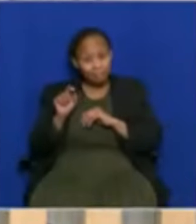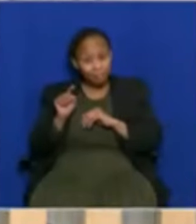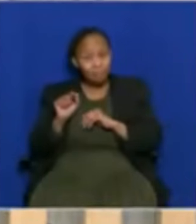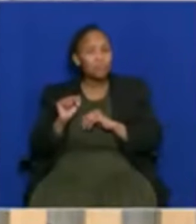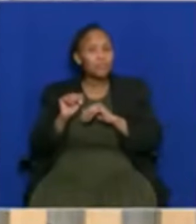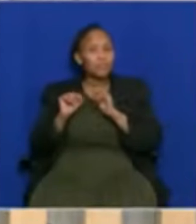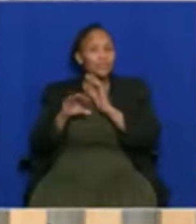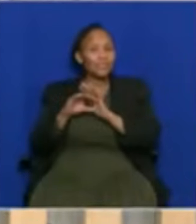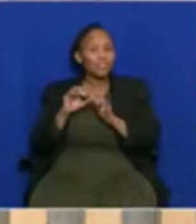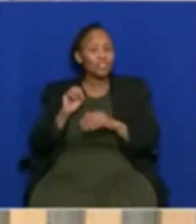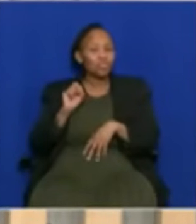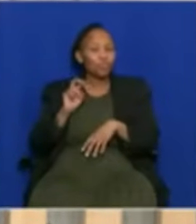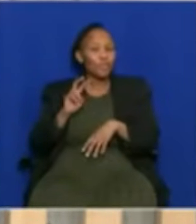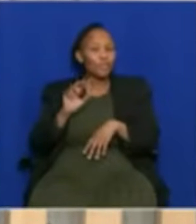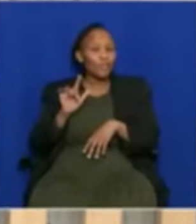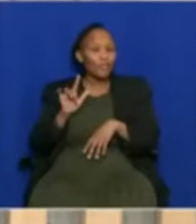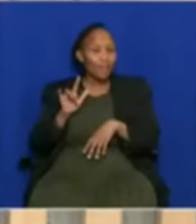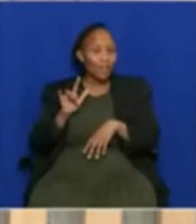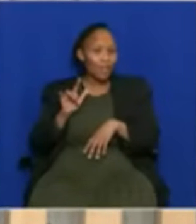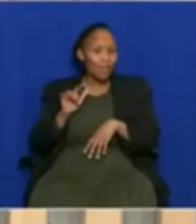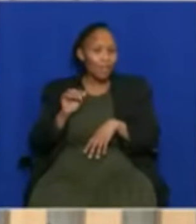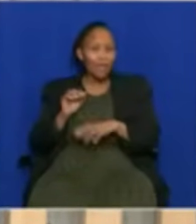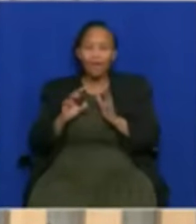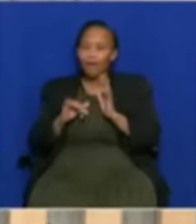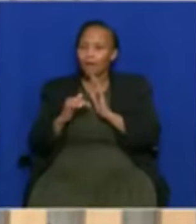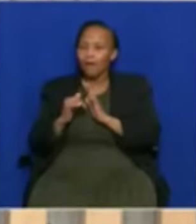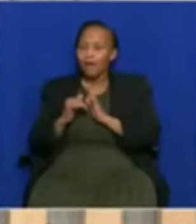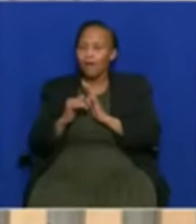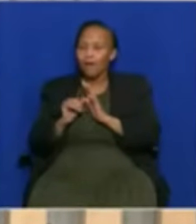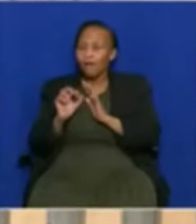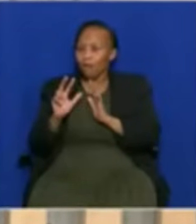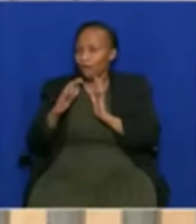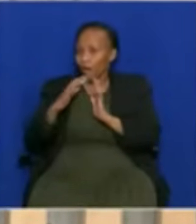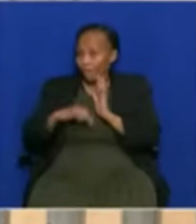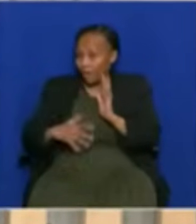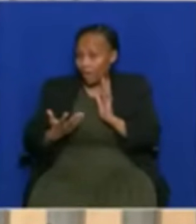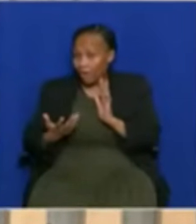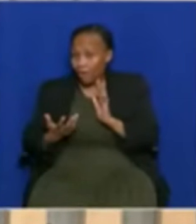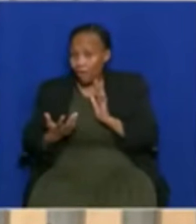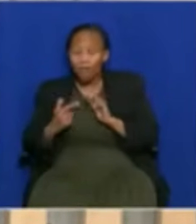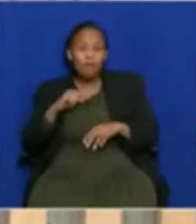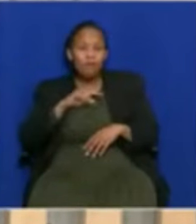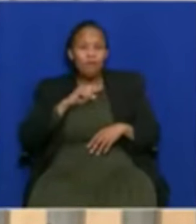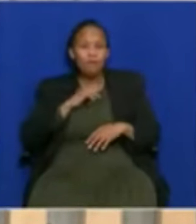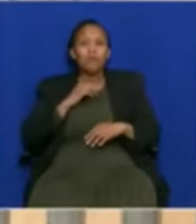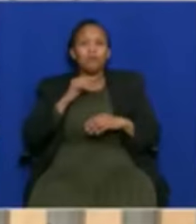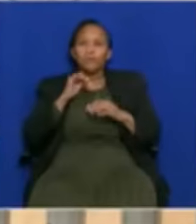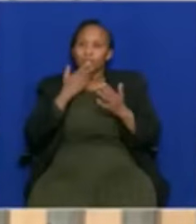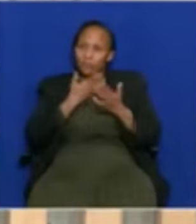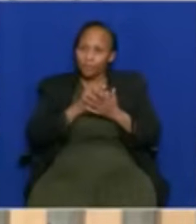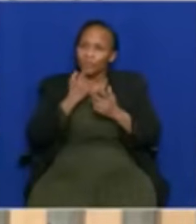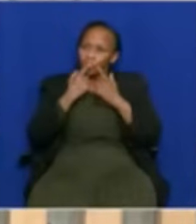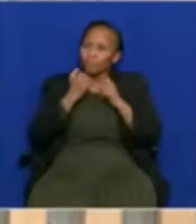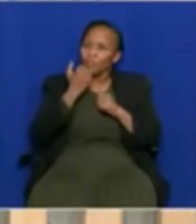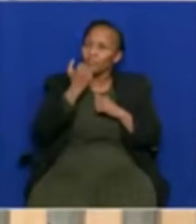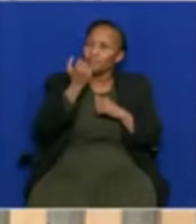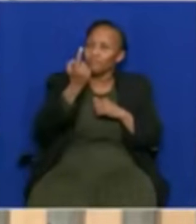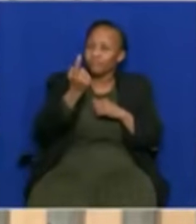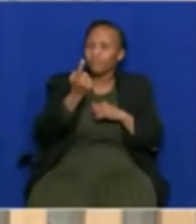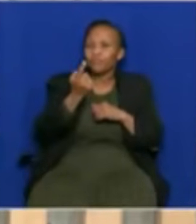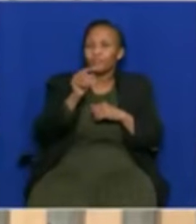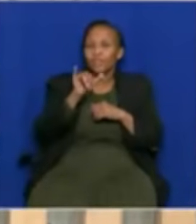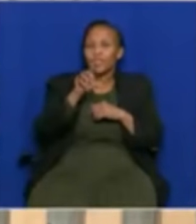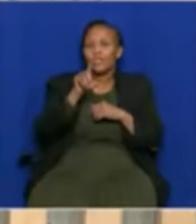Section 27 affidavit because that's the only way that a complaint can come to IDEC. So you confirm that somewhere in IDEC lies such